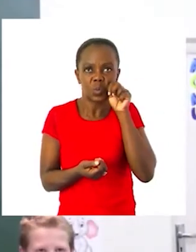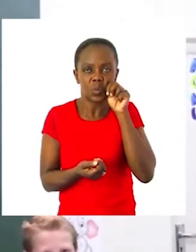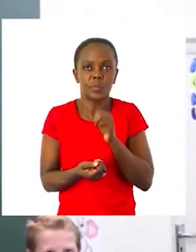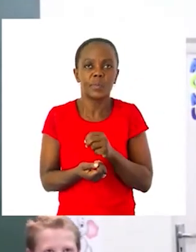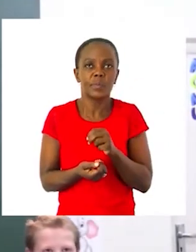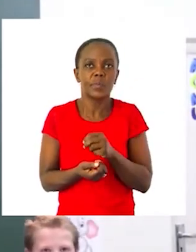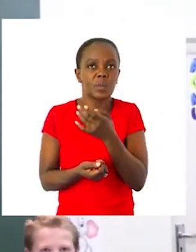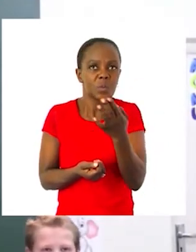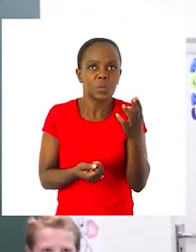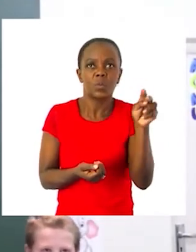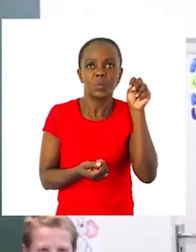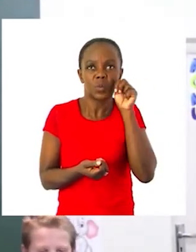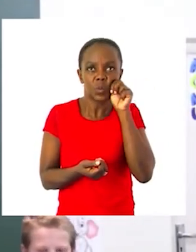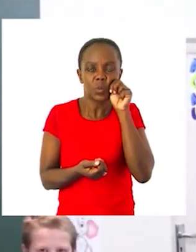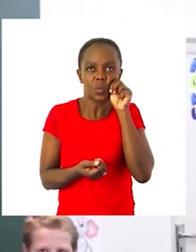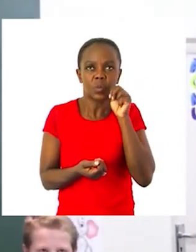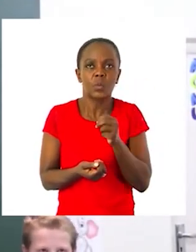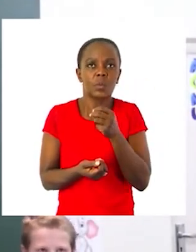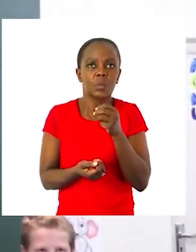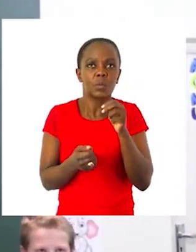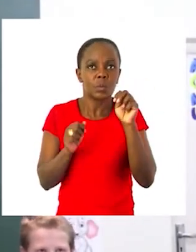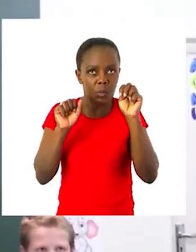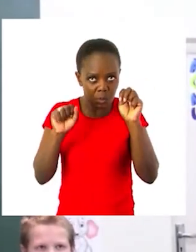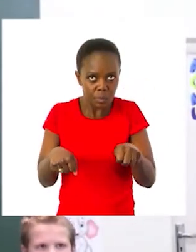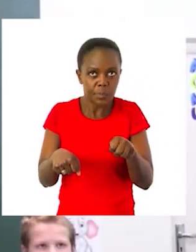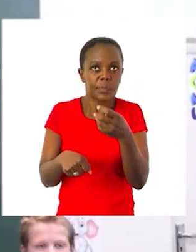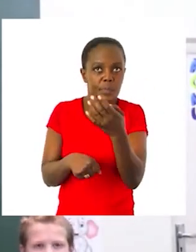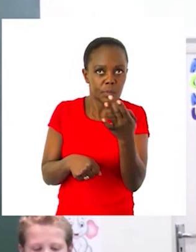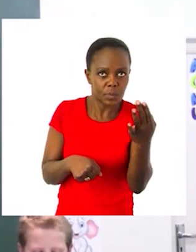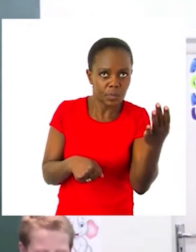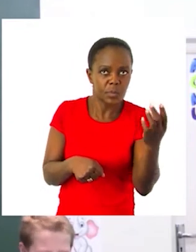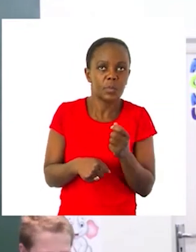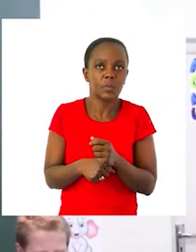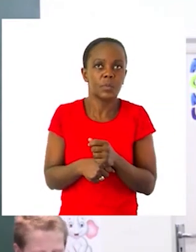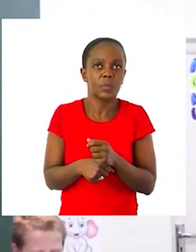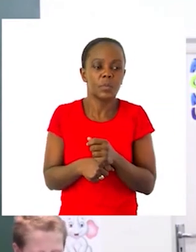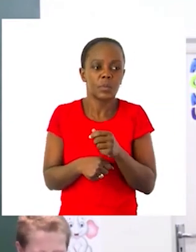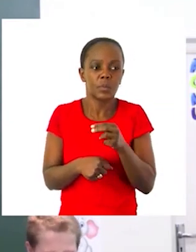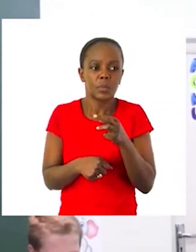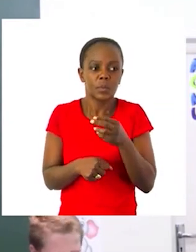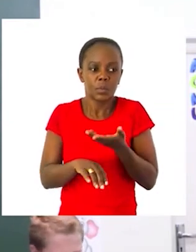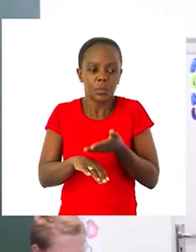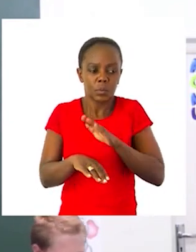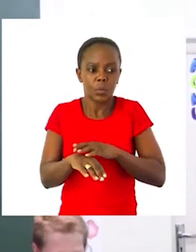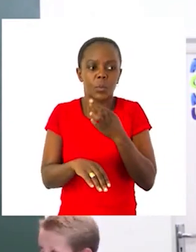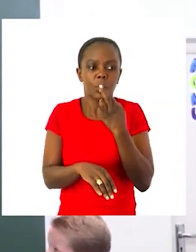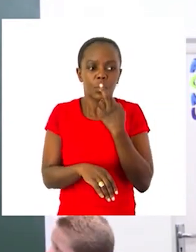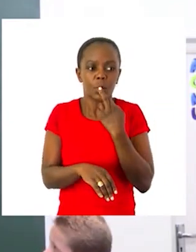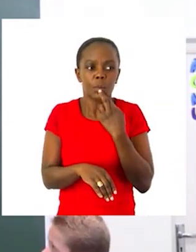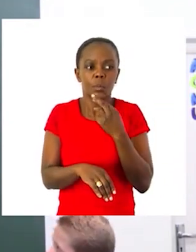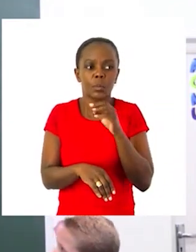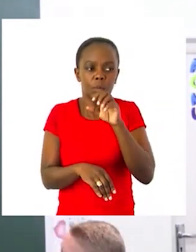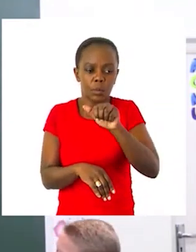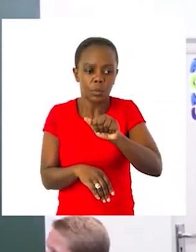Countable nouns are nouns that we can count. For example, tomatoes. We can count tomatoes. If we